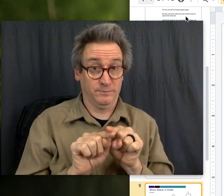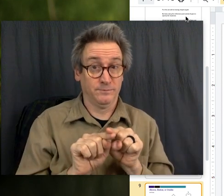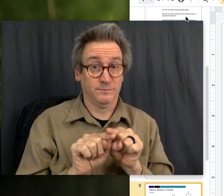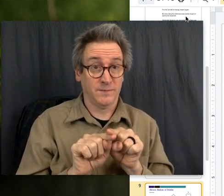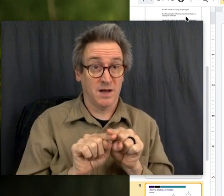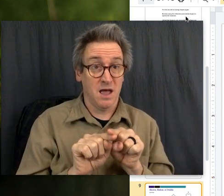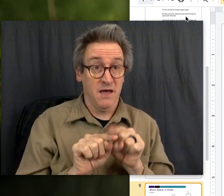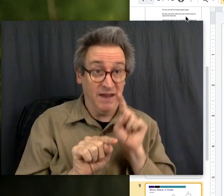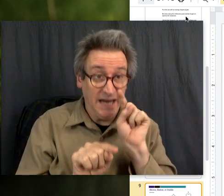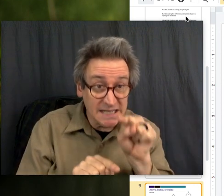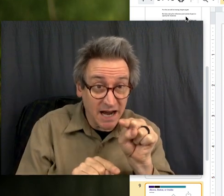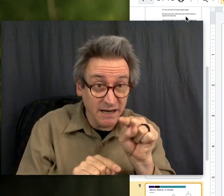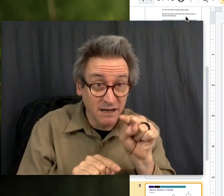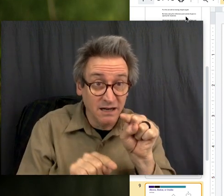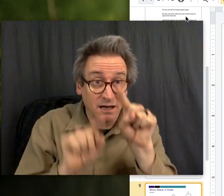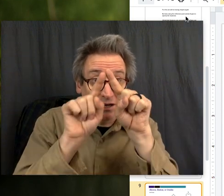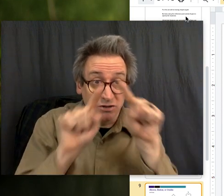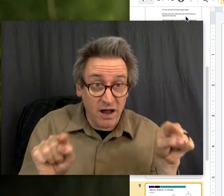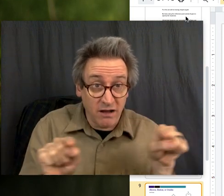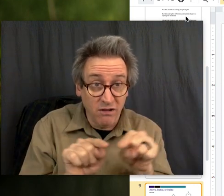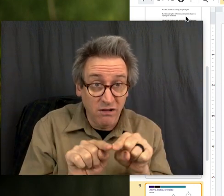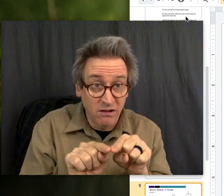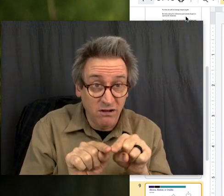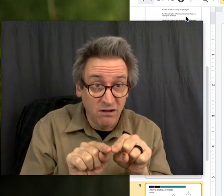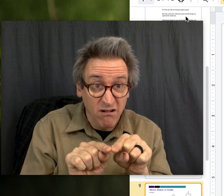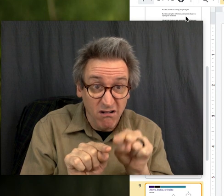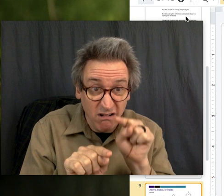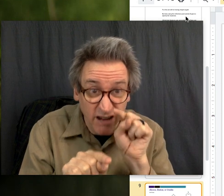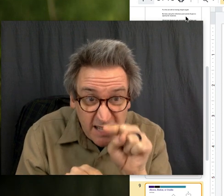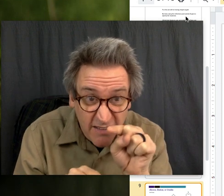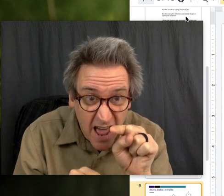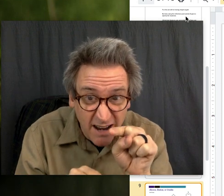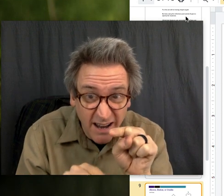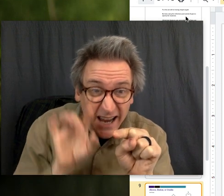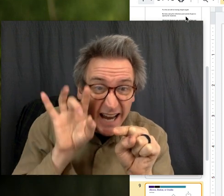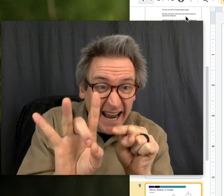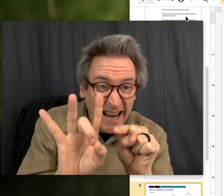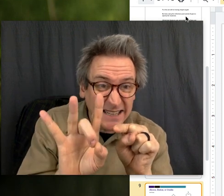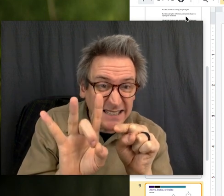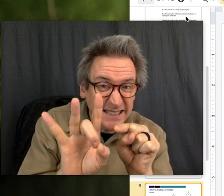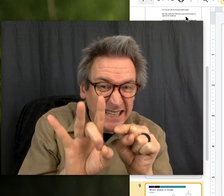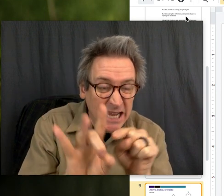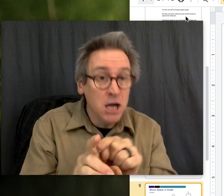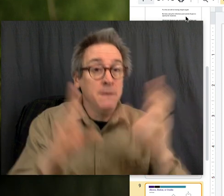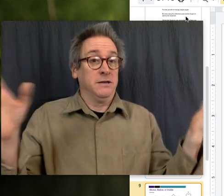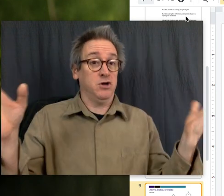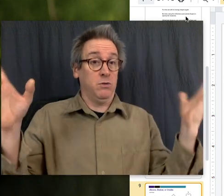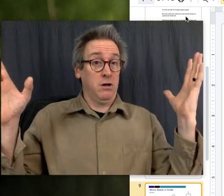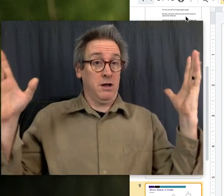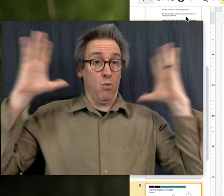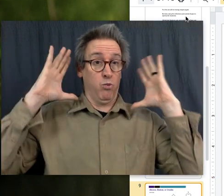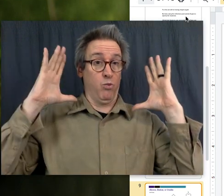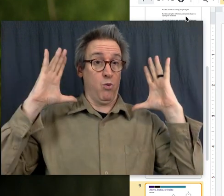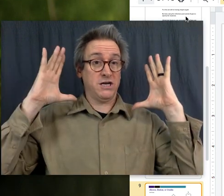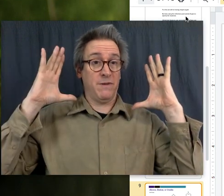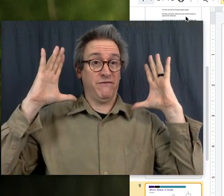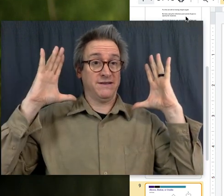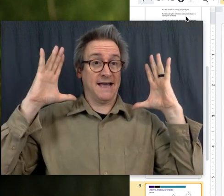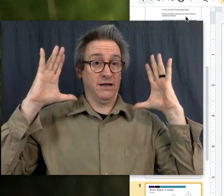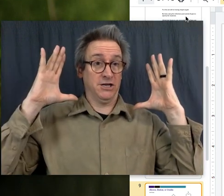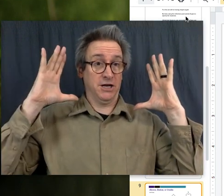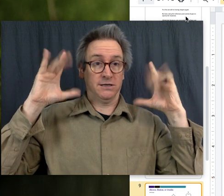Inside, triangle. Inside of that, 8. So watch how